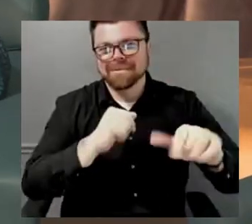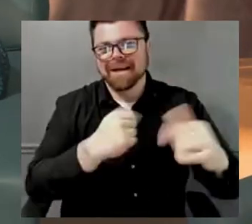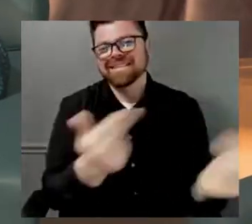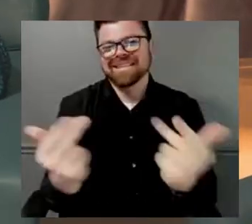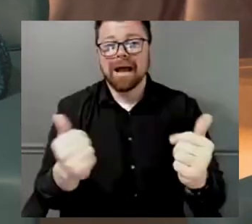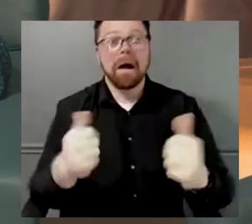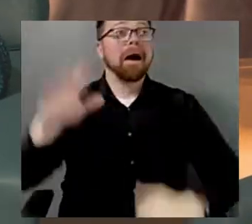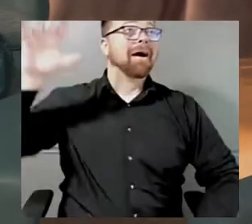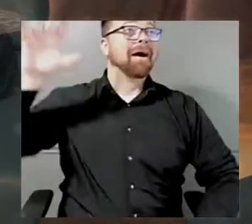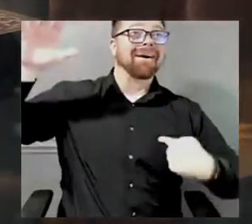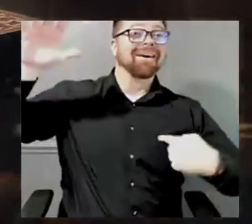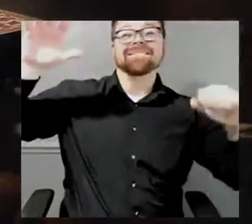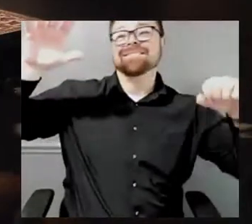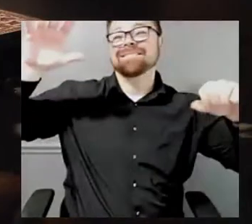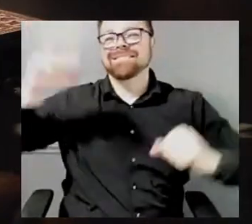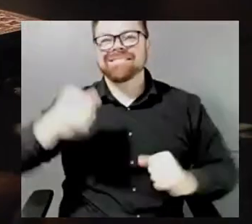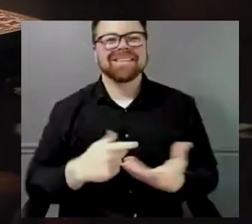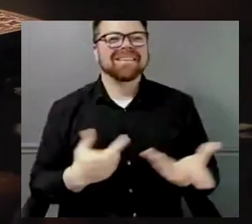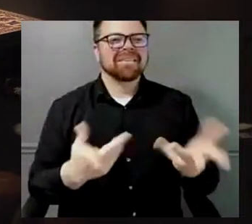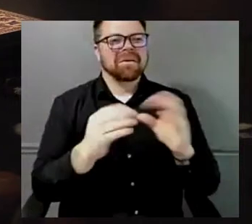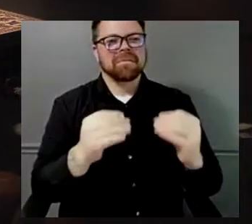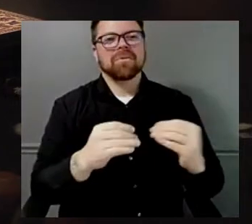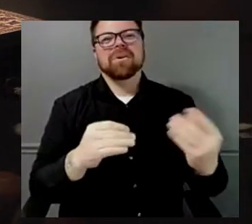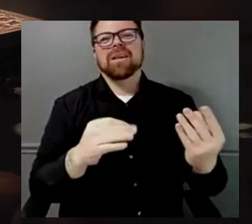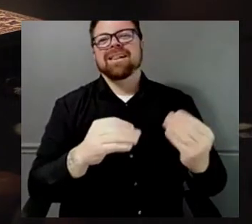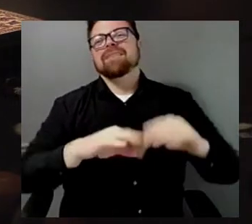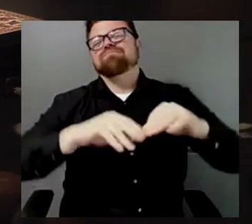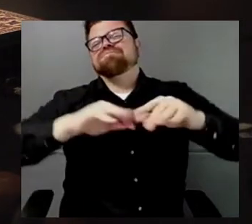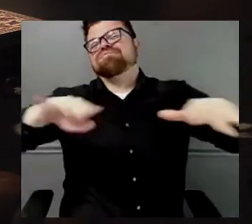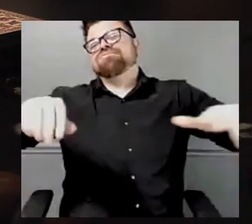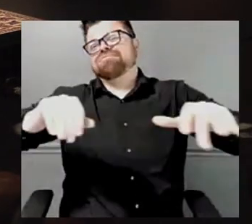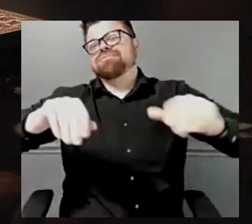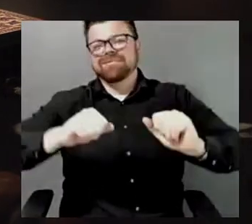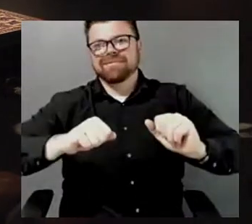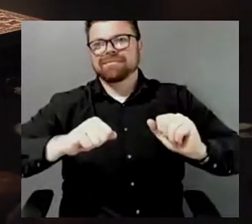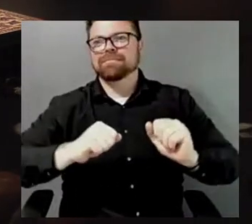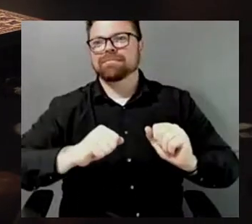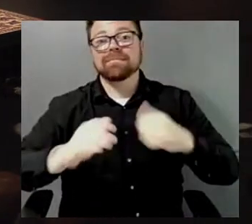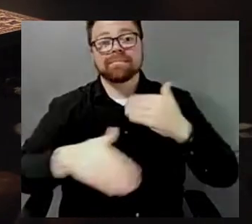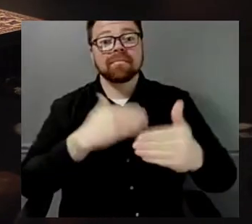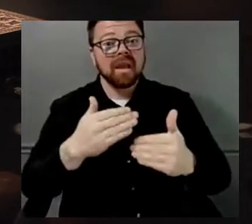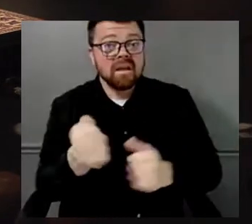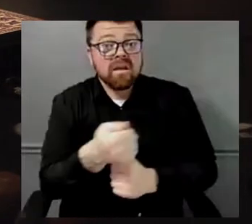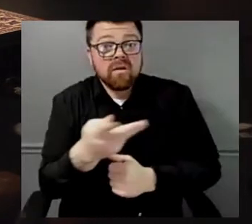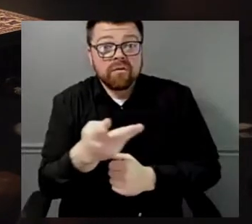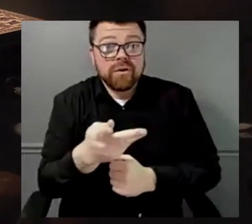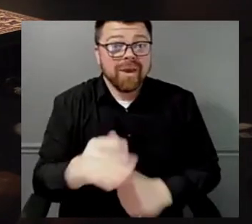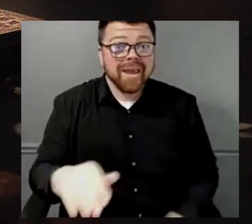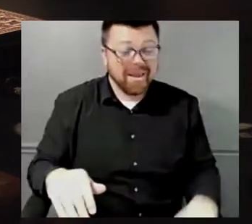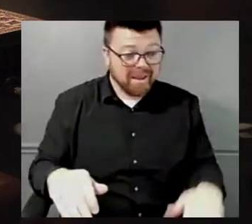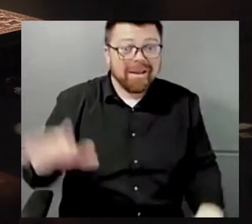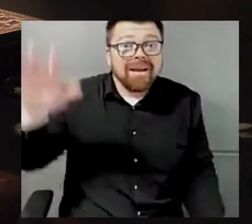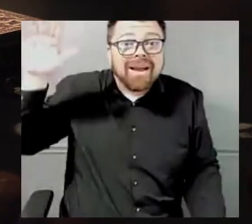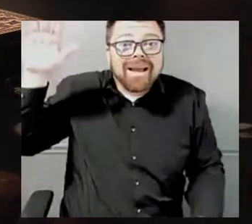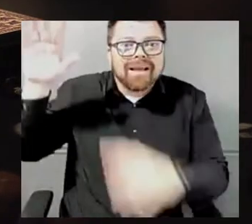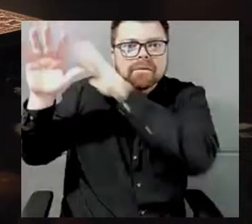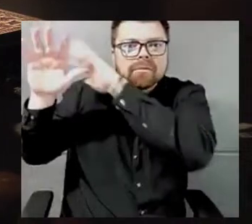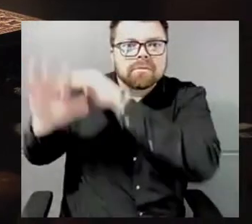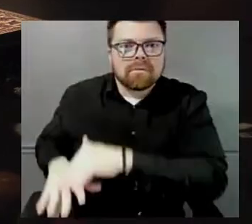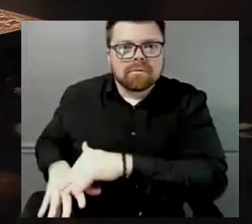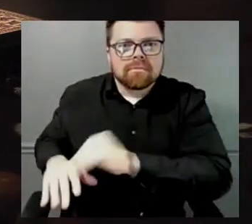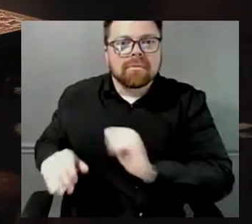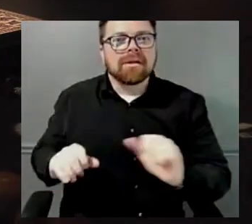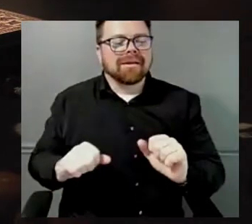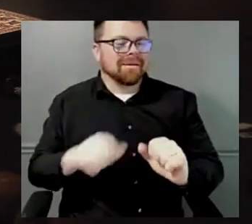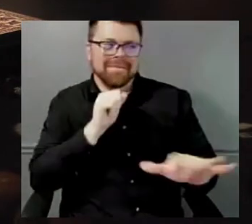I speak to a lot more diverse audiences, and very few hands go up. And I won't ask you to raise